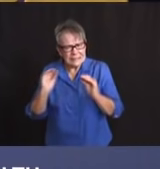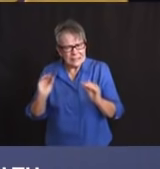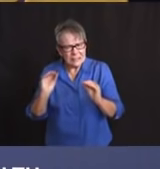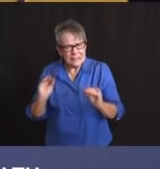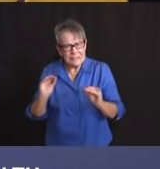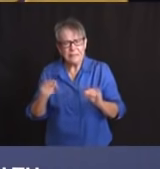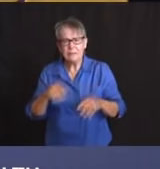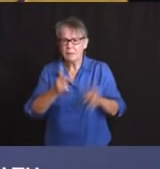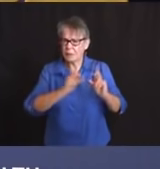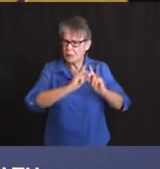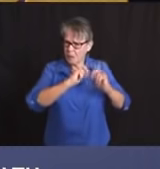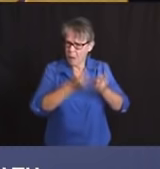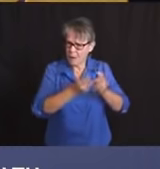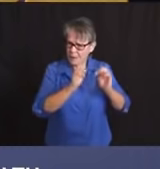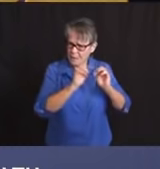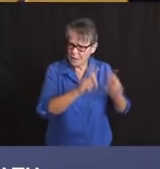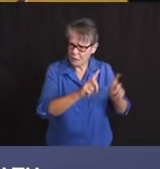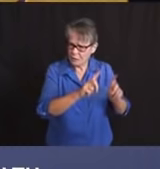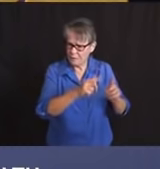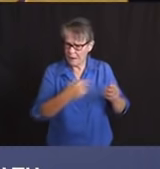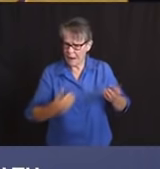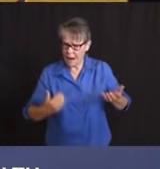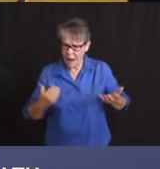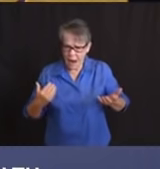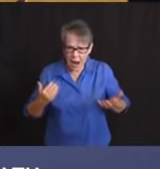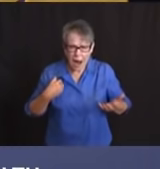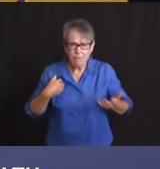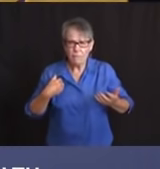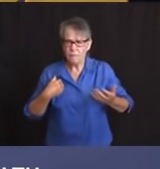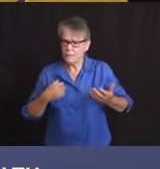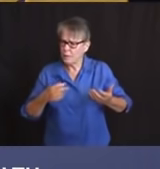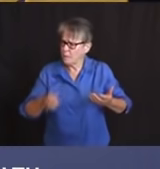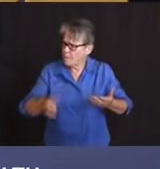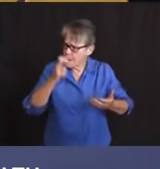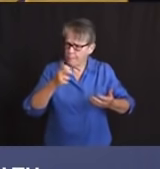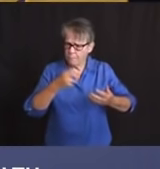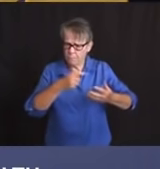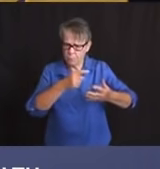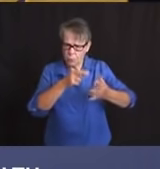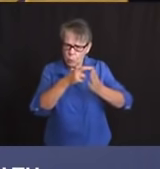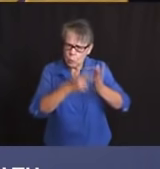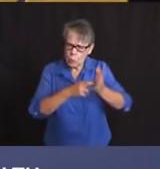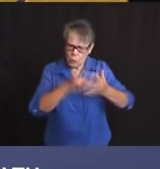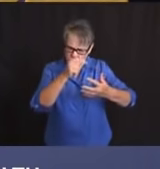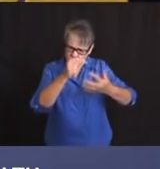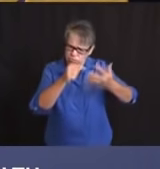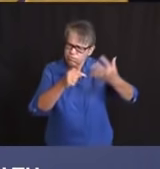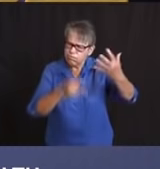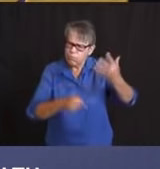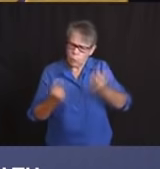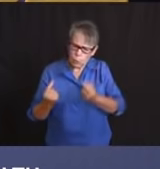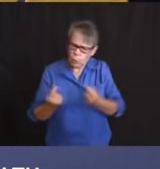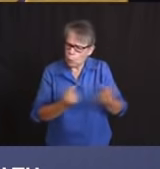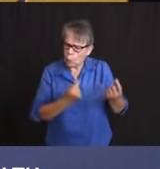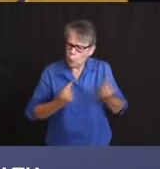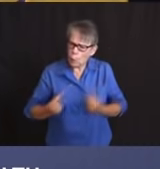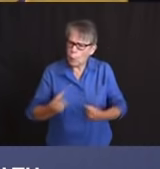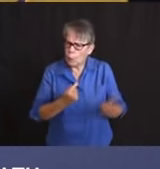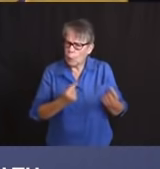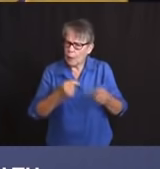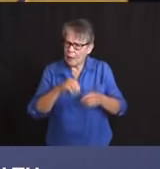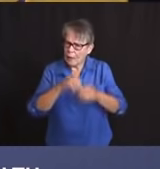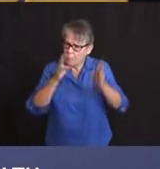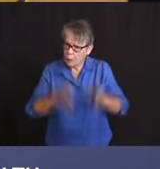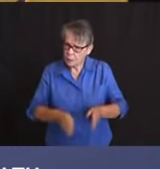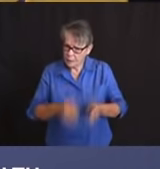dragging their feet in this regard? Governor, if we start to see cases surge in some schools, are you going to